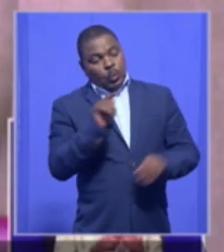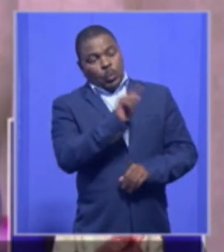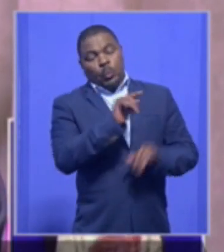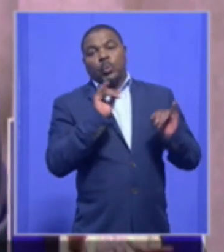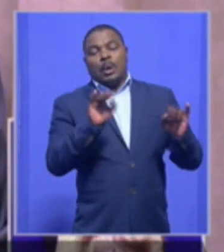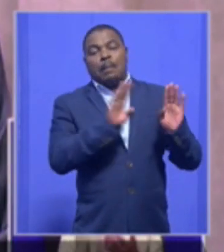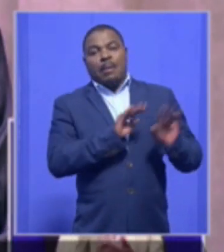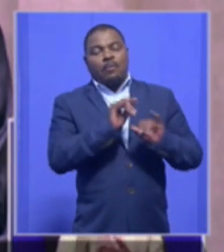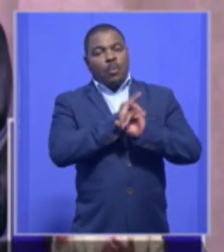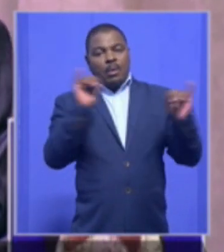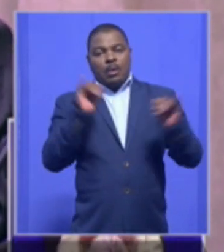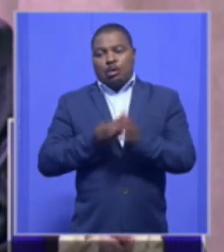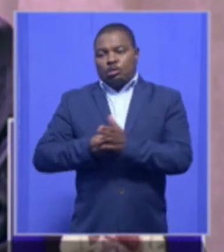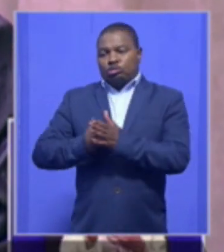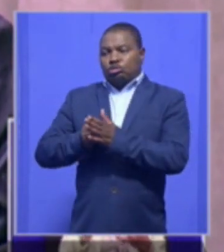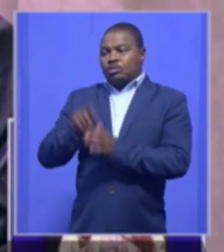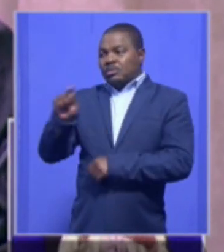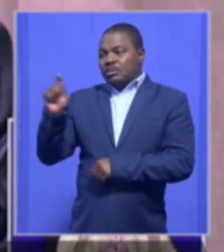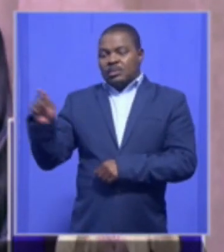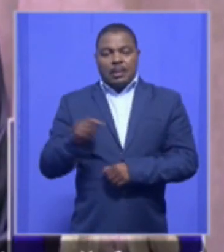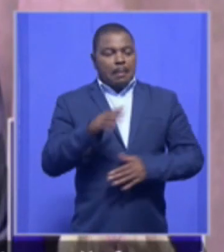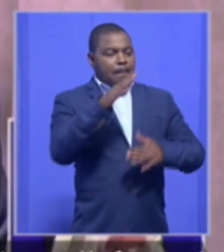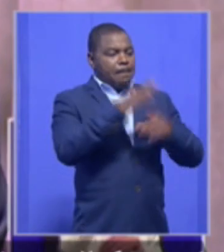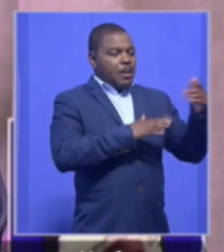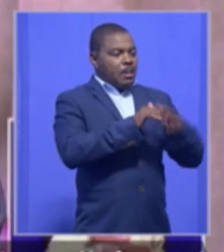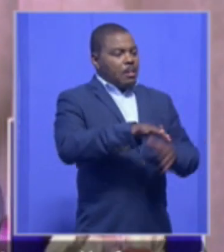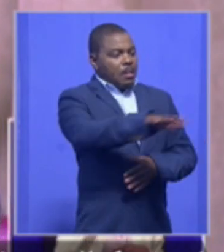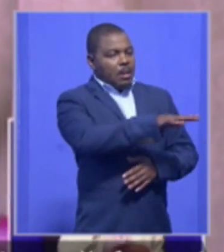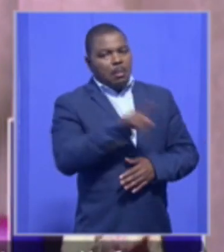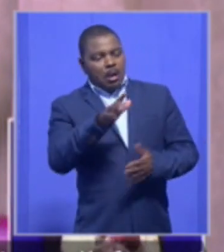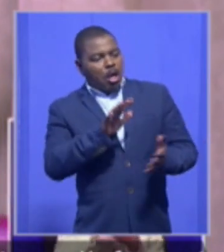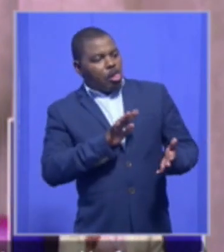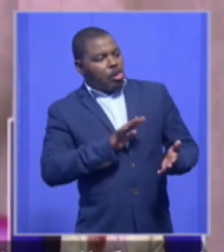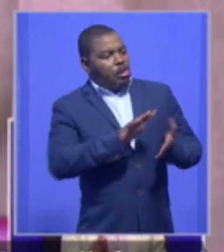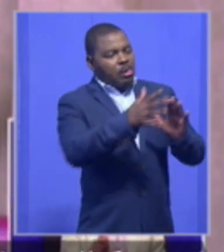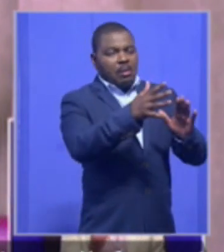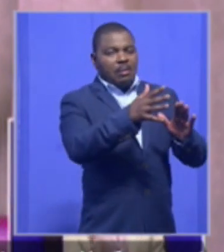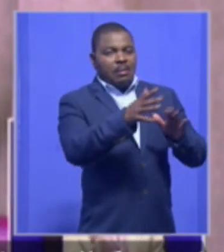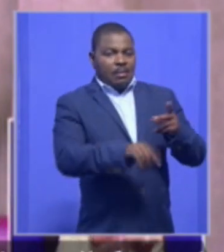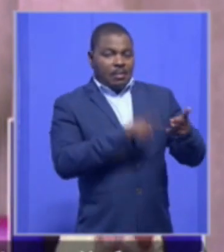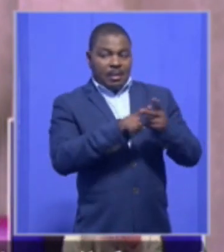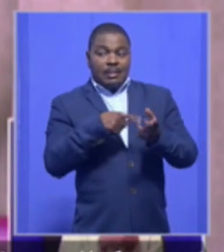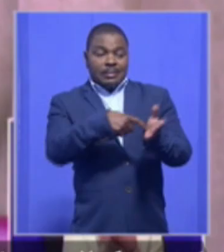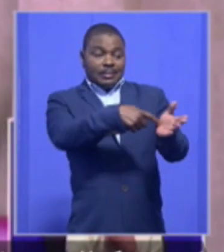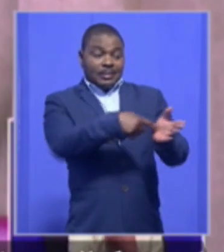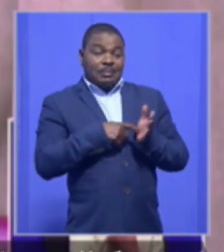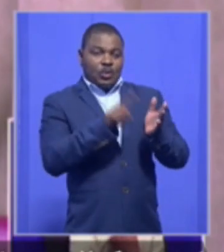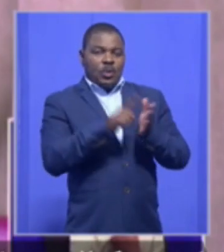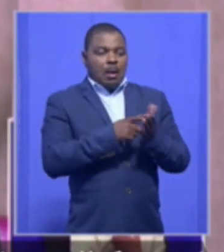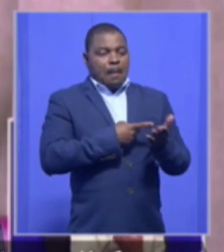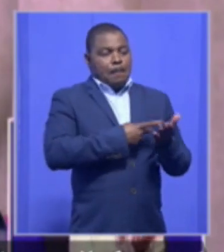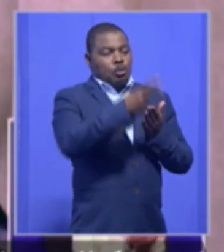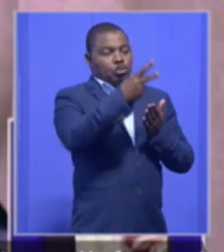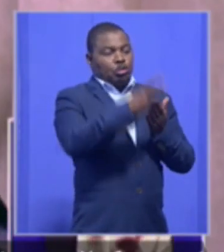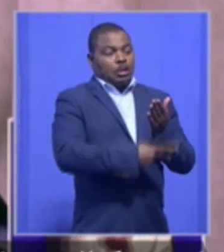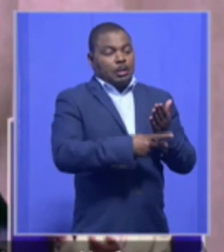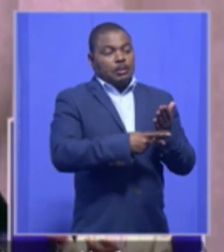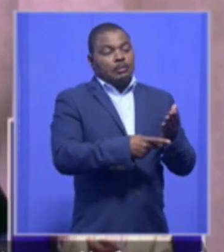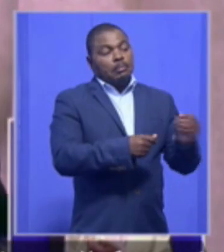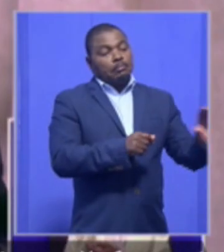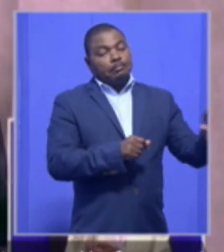criminals disrupt construction sites with demands for project funds under